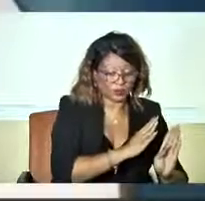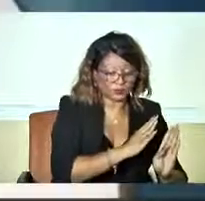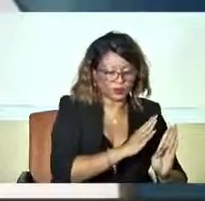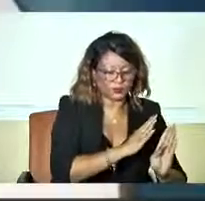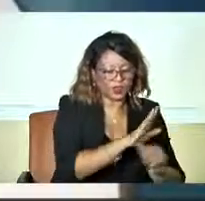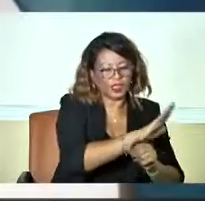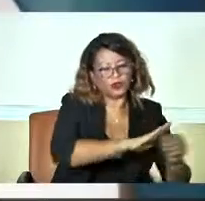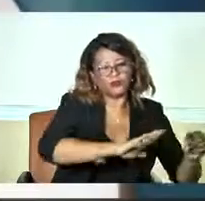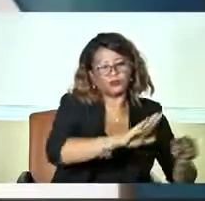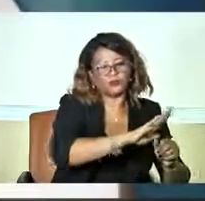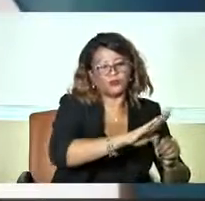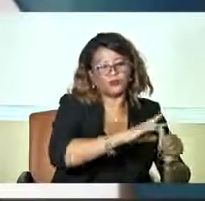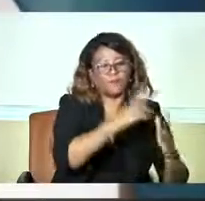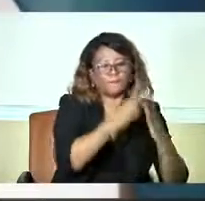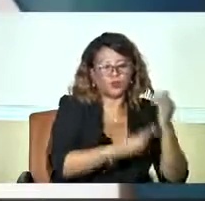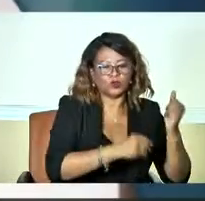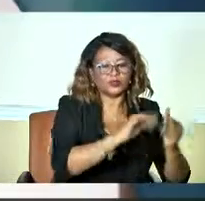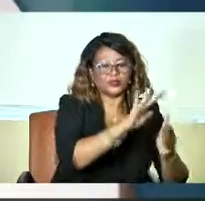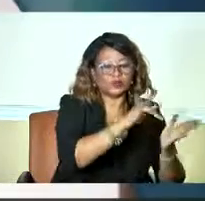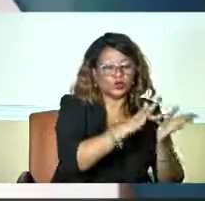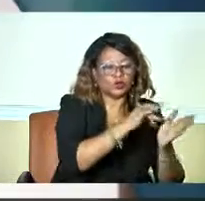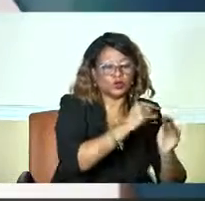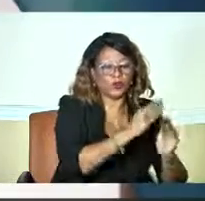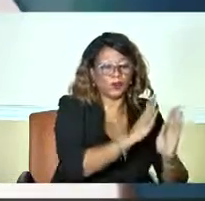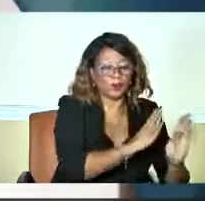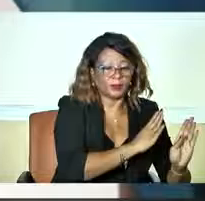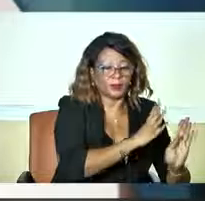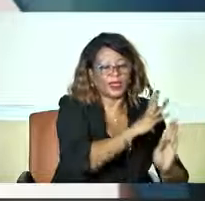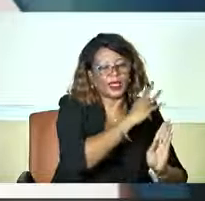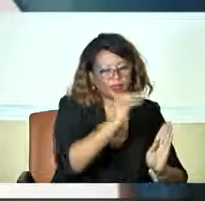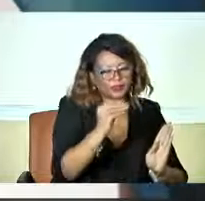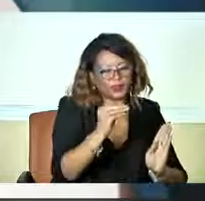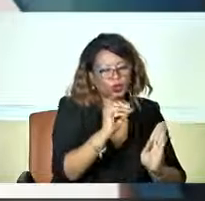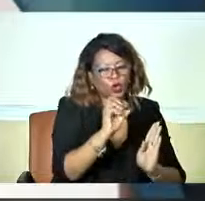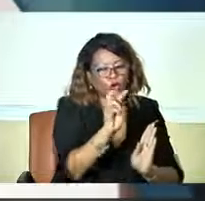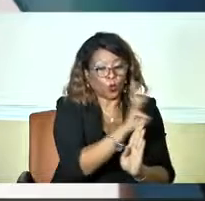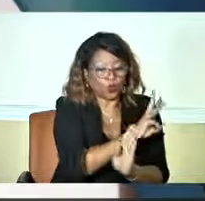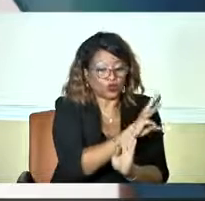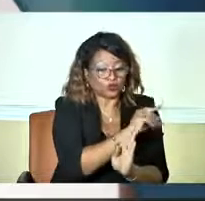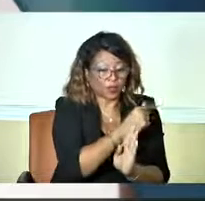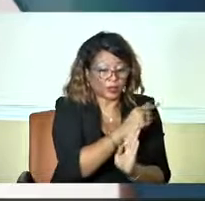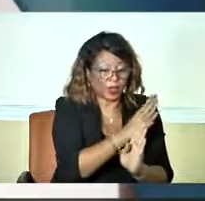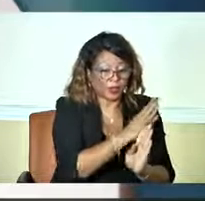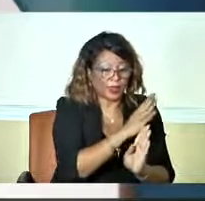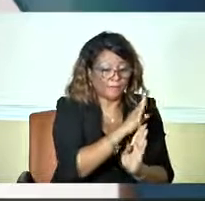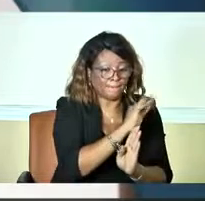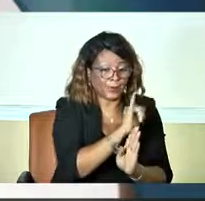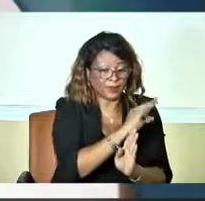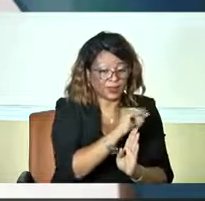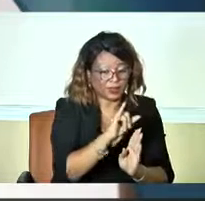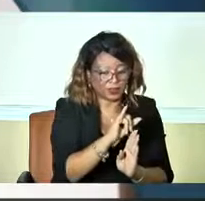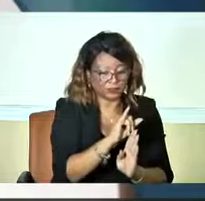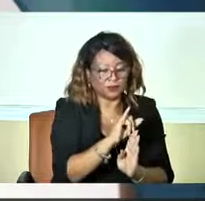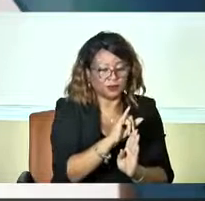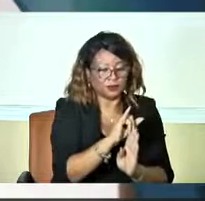That includes both Central Grand Bahama and West Grand Bahama and Bimini